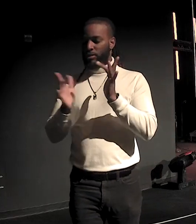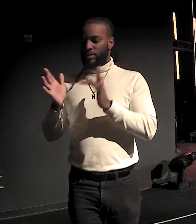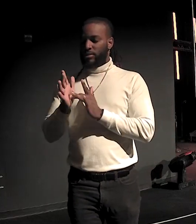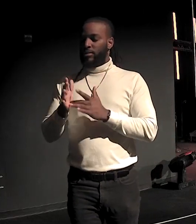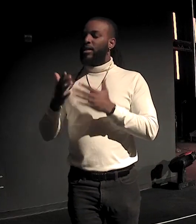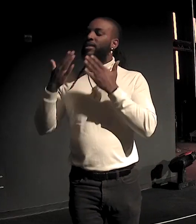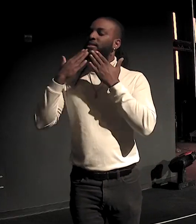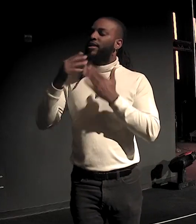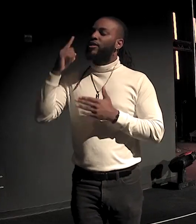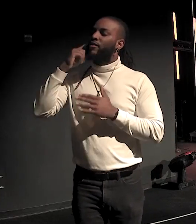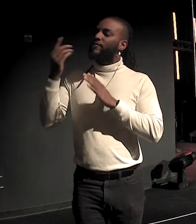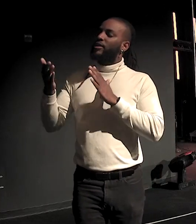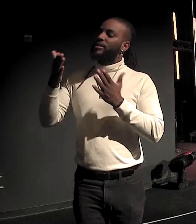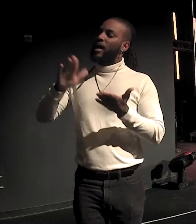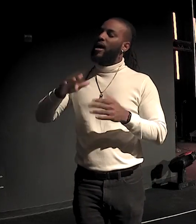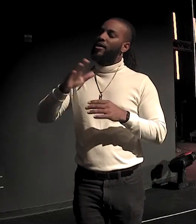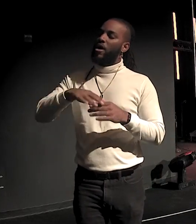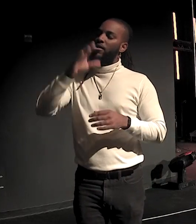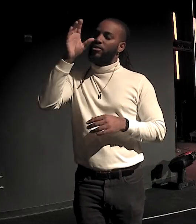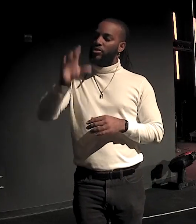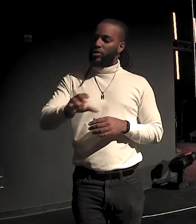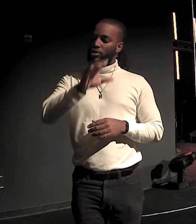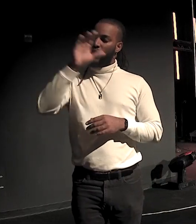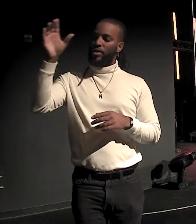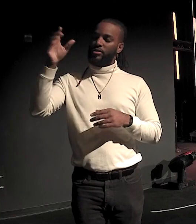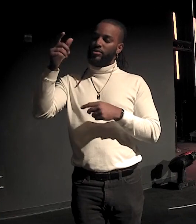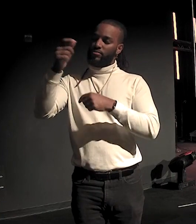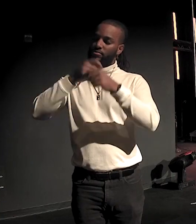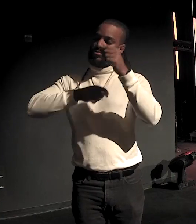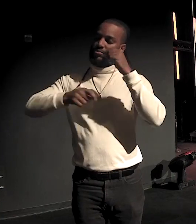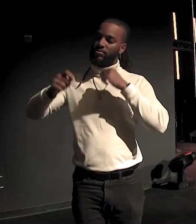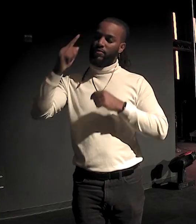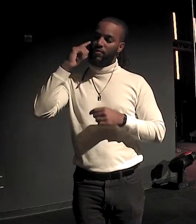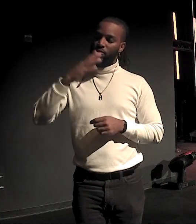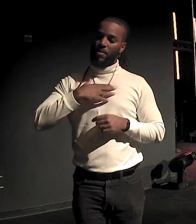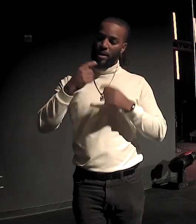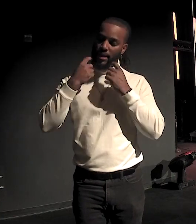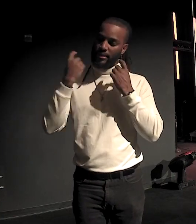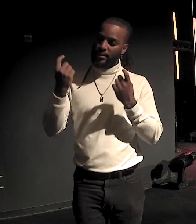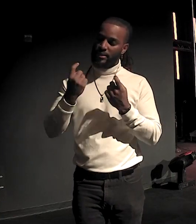thank you for dying on the cross in my place for my sins.